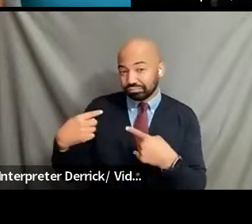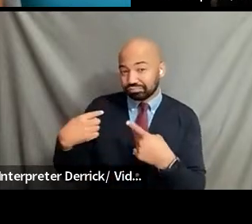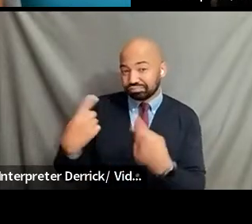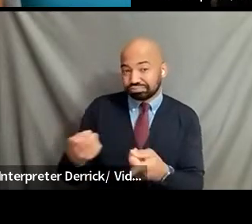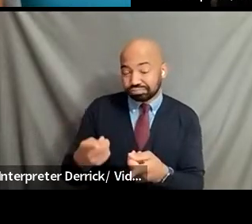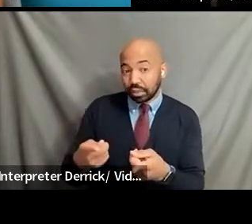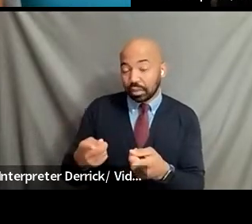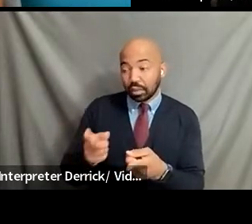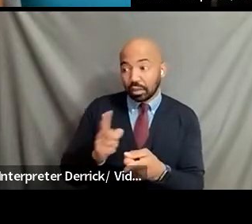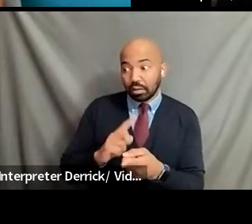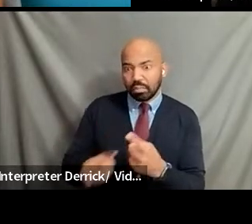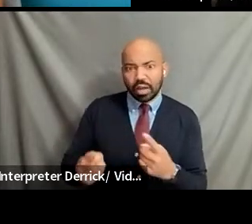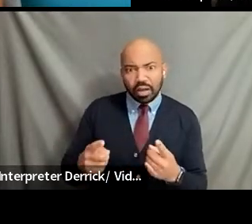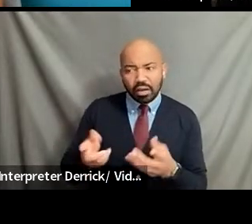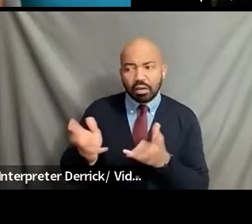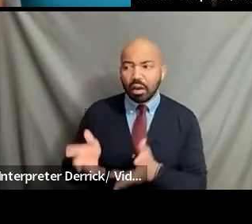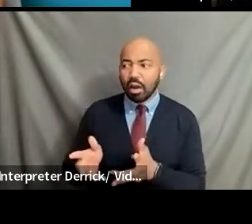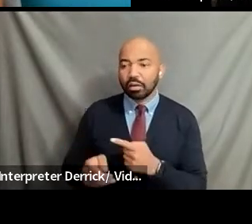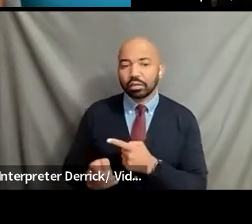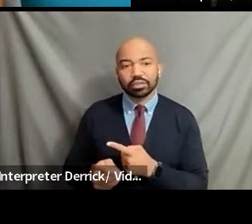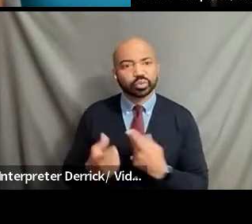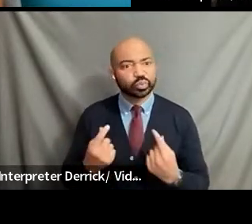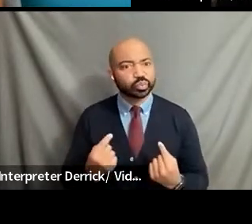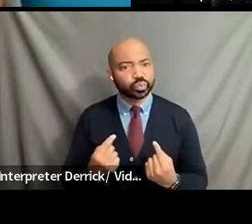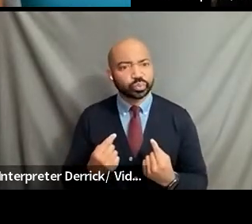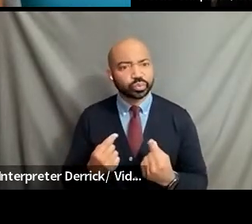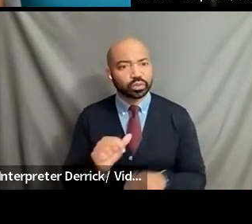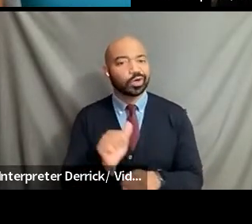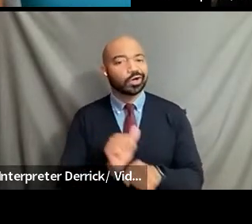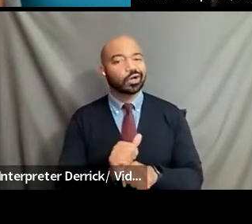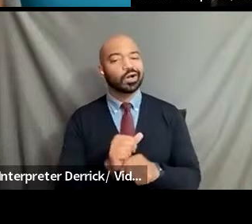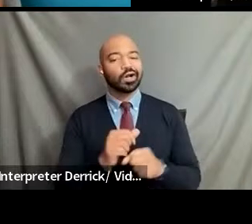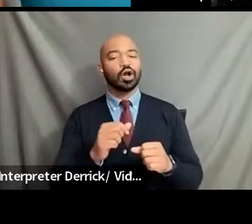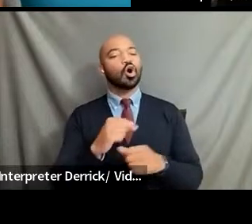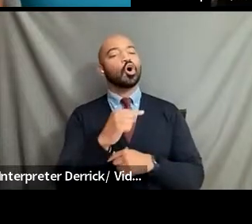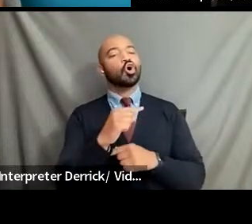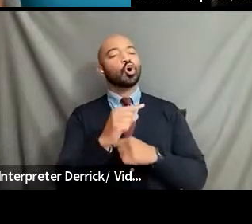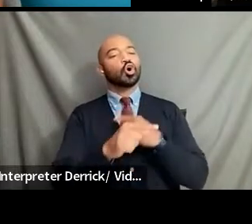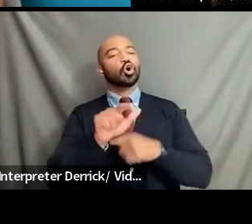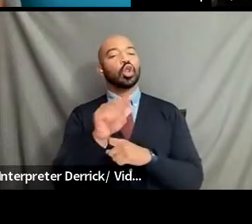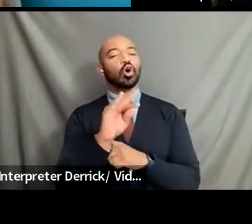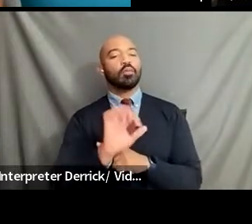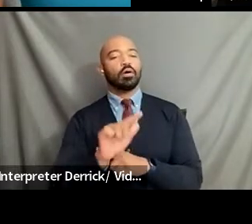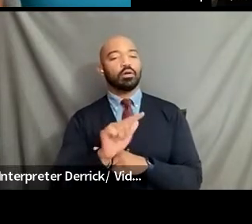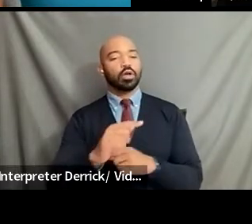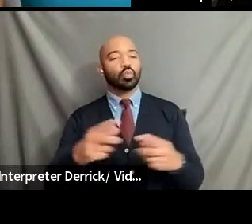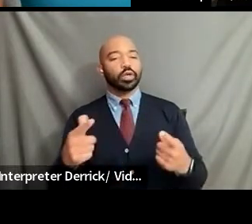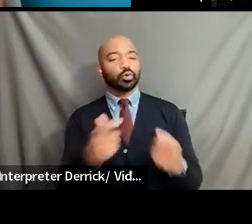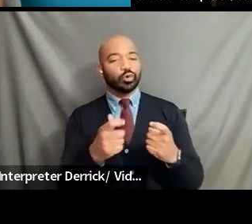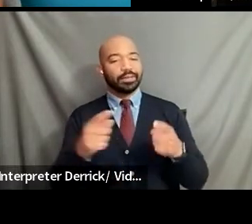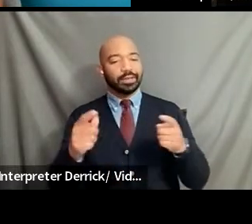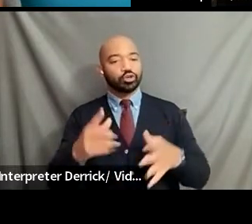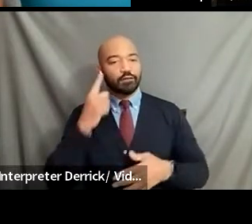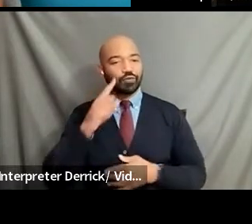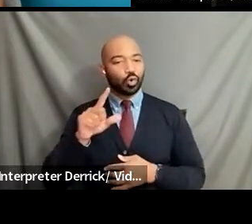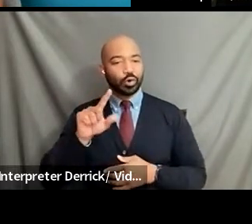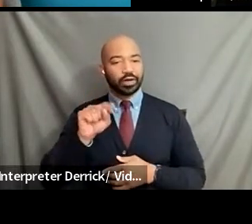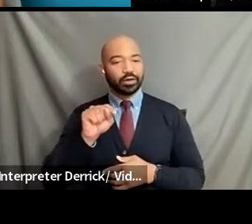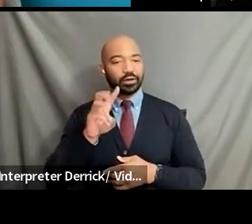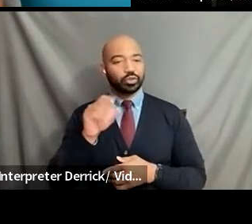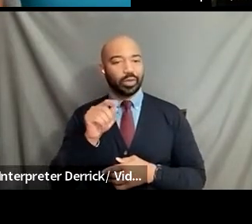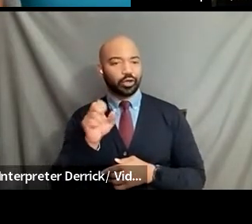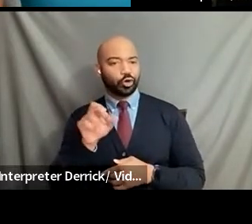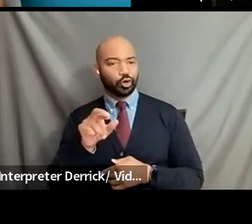find out, what is she? A global recruiting manager for Twitter. Right? Just sitting there at the